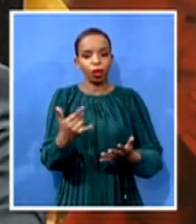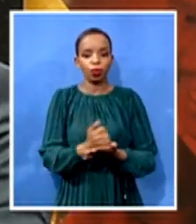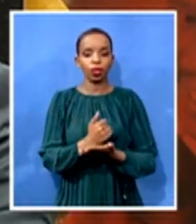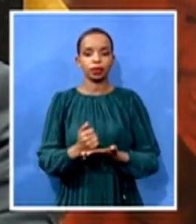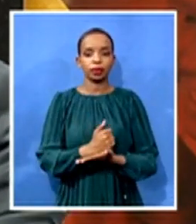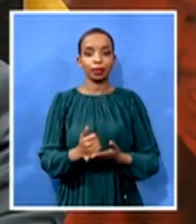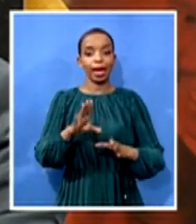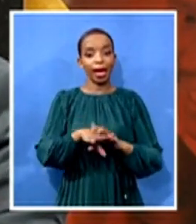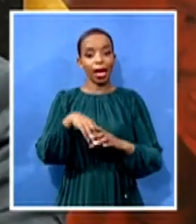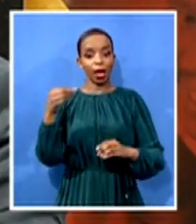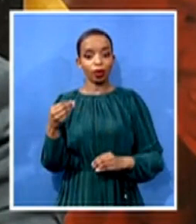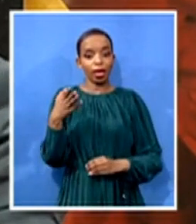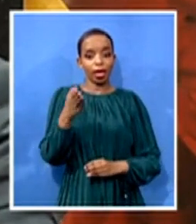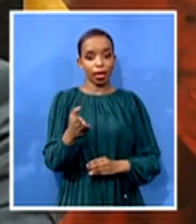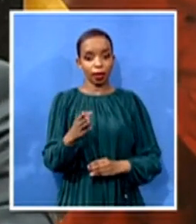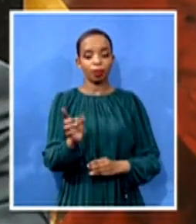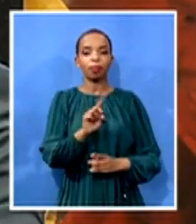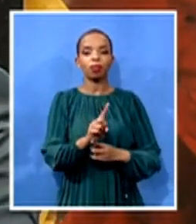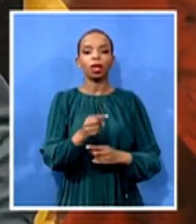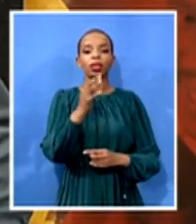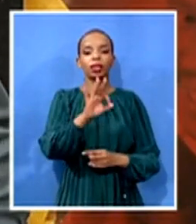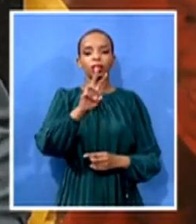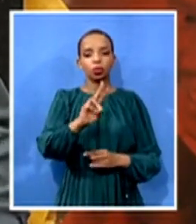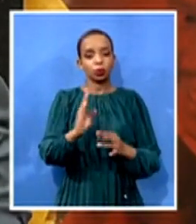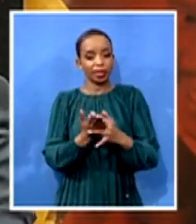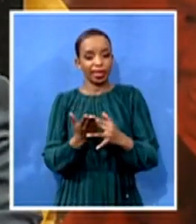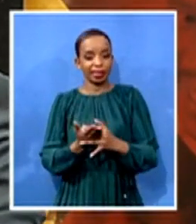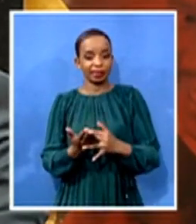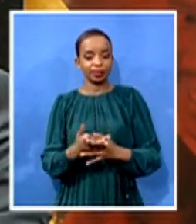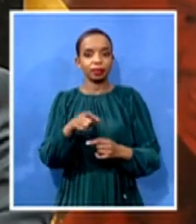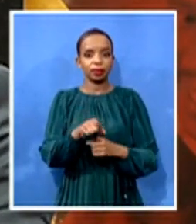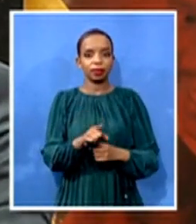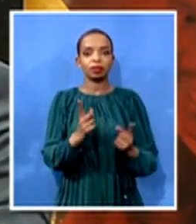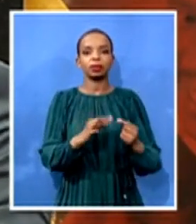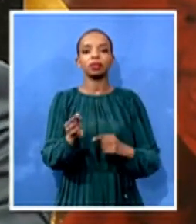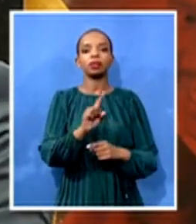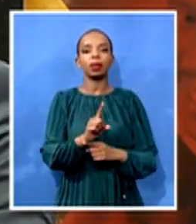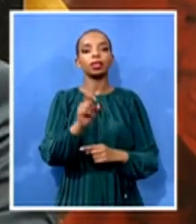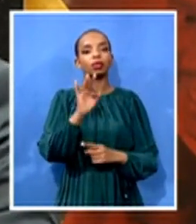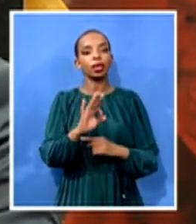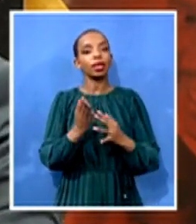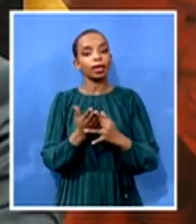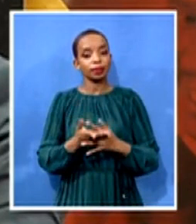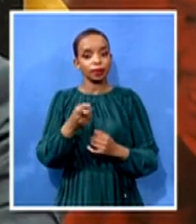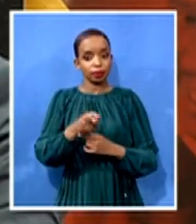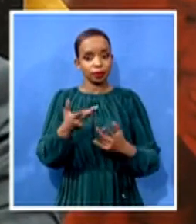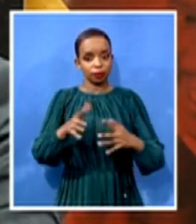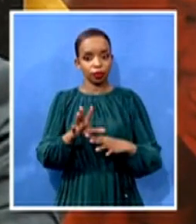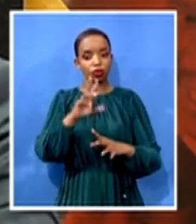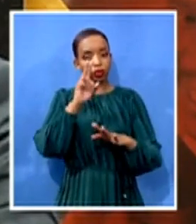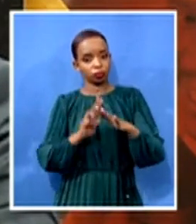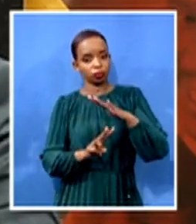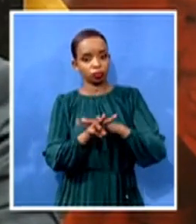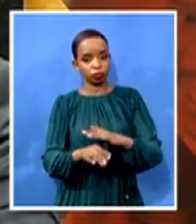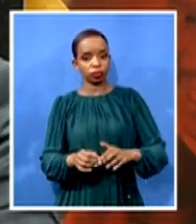52 cases, liability was accepted, while in 3 cases, liability was rejected. These are 33 COVID-19